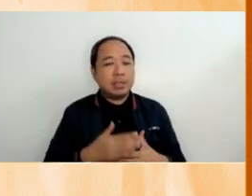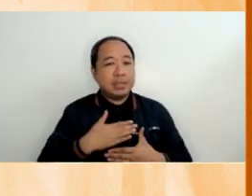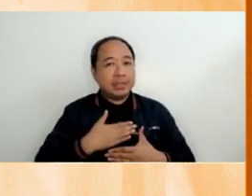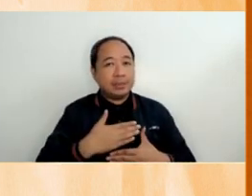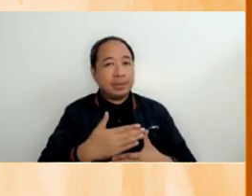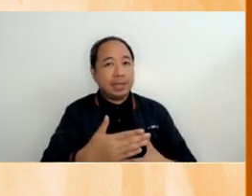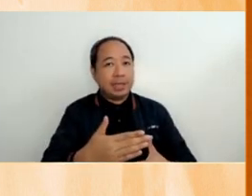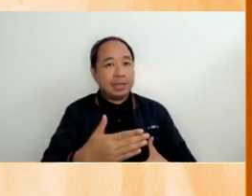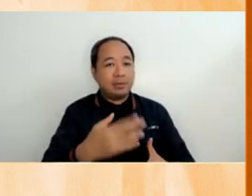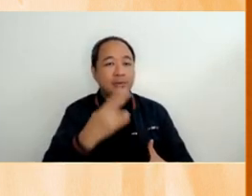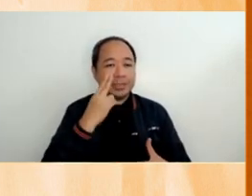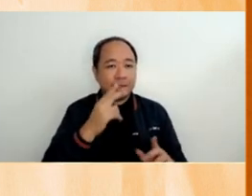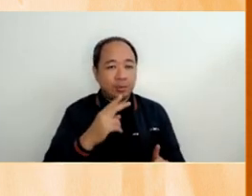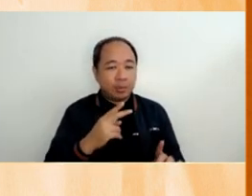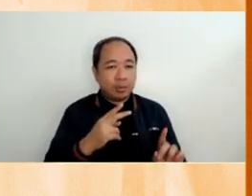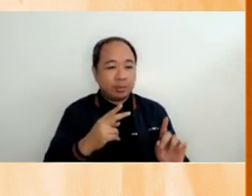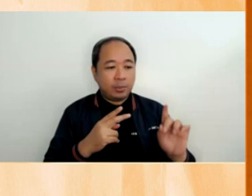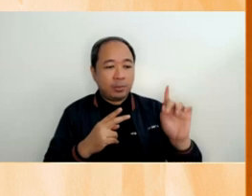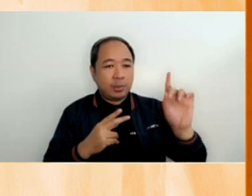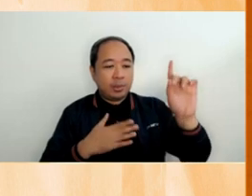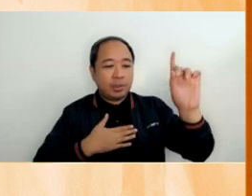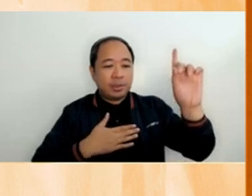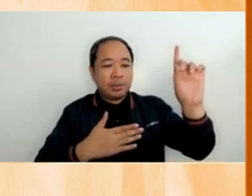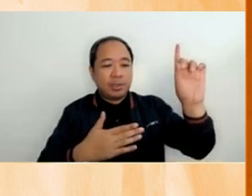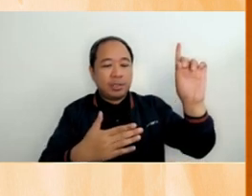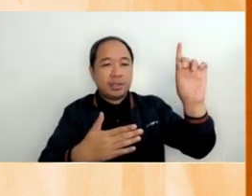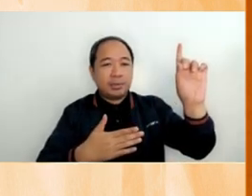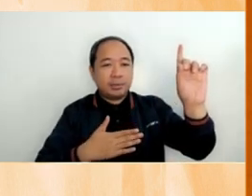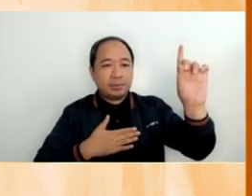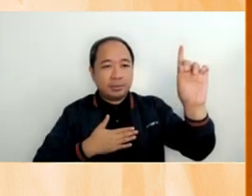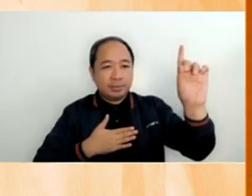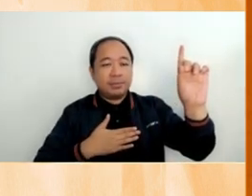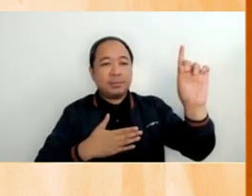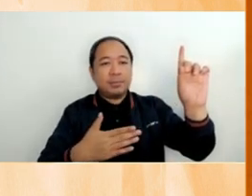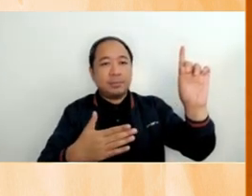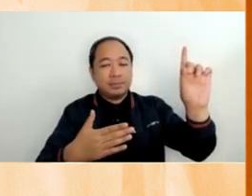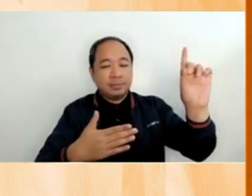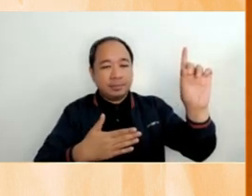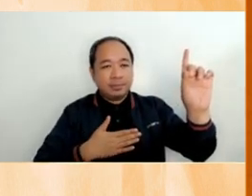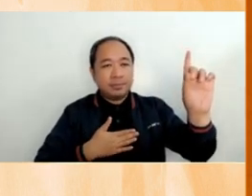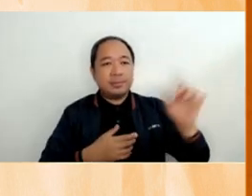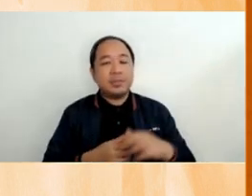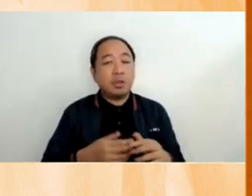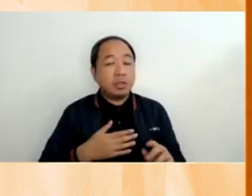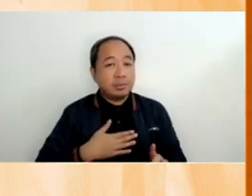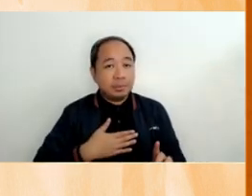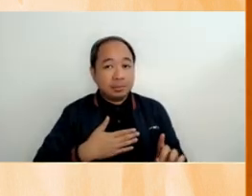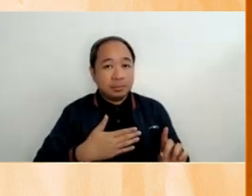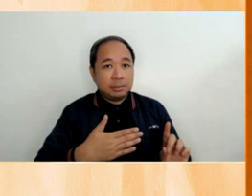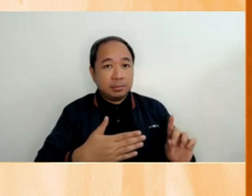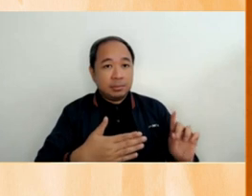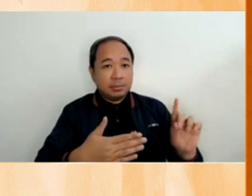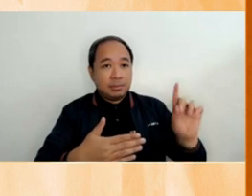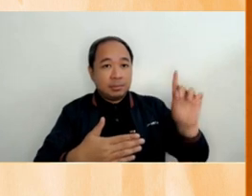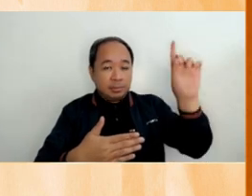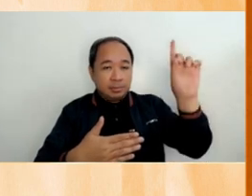Inhale as you visualize going up one side of the box, gradually filling your lungs with air. When